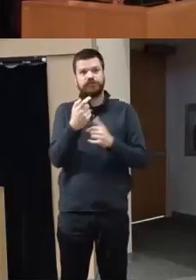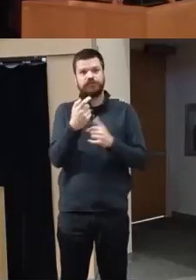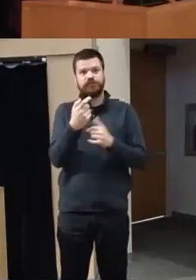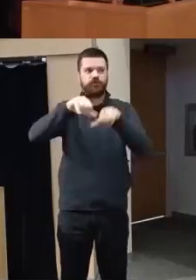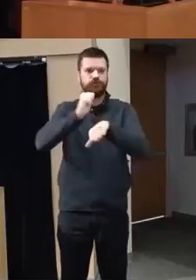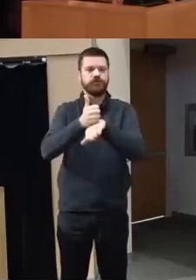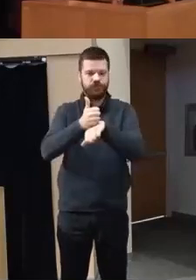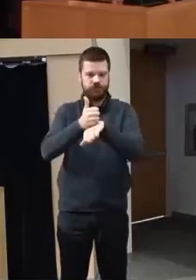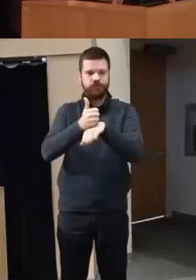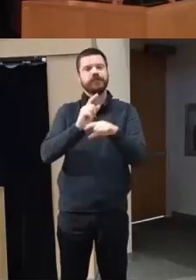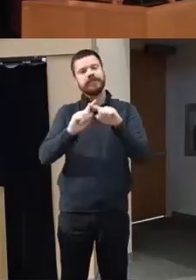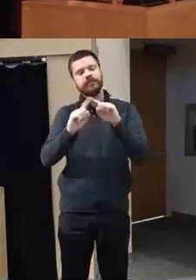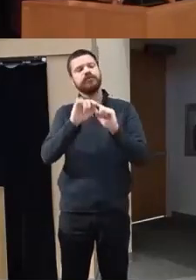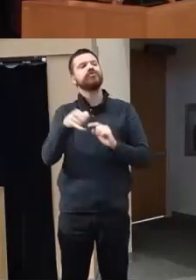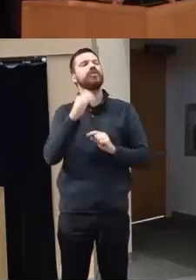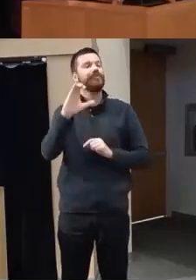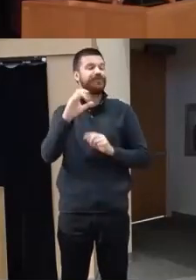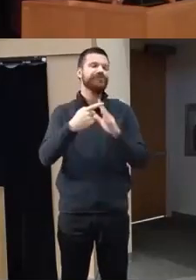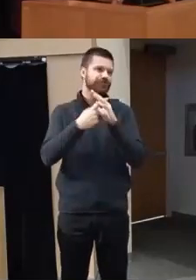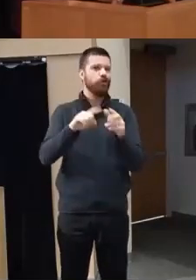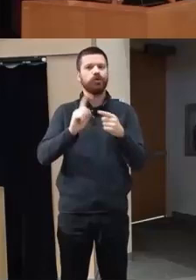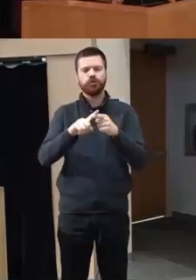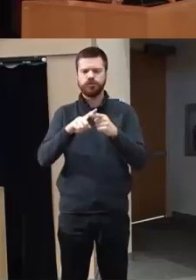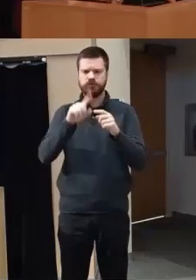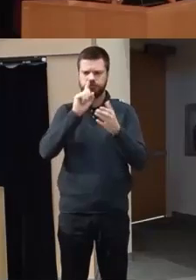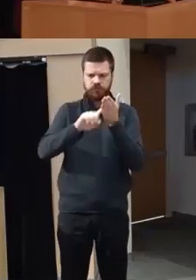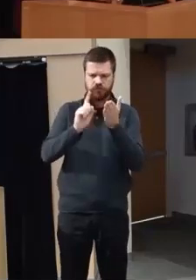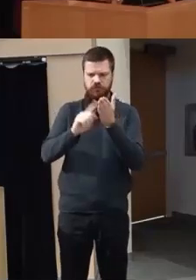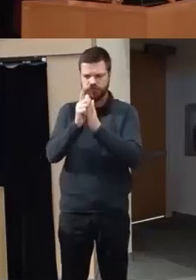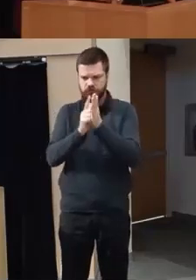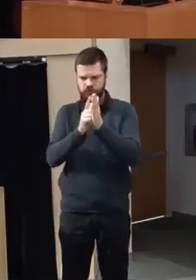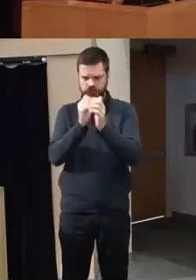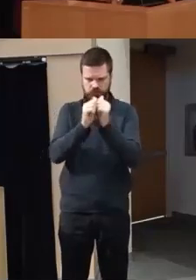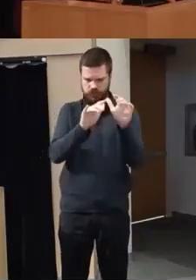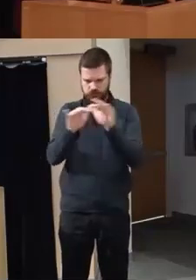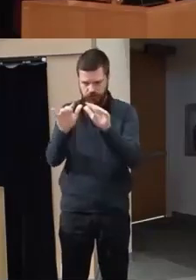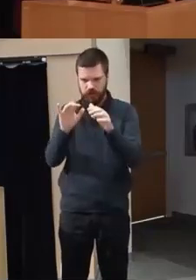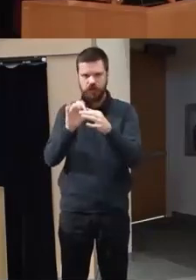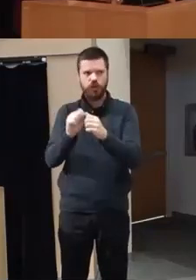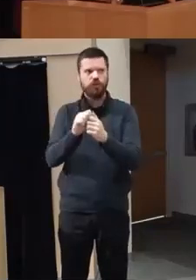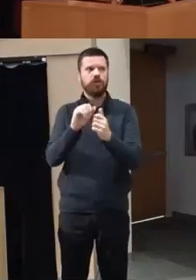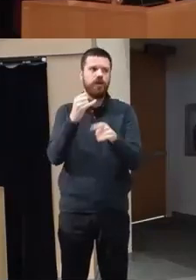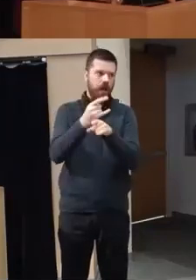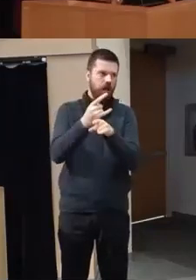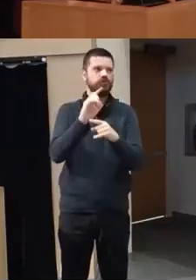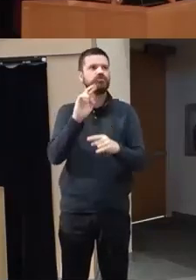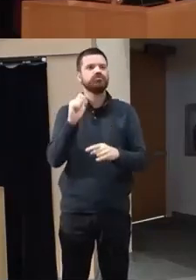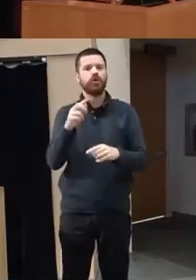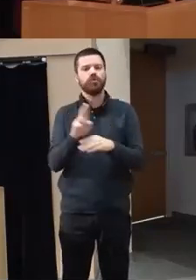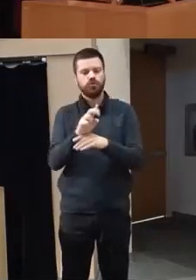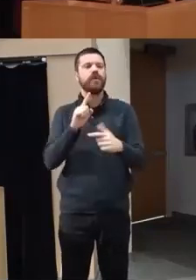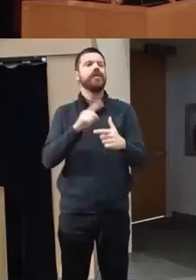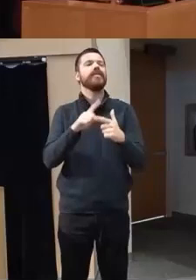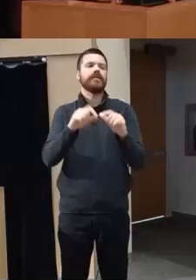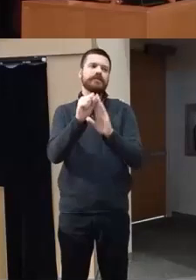and Joint Commission began to regulate treatment of alcohol and drug use, and there were state agencies